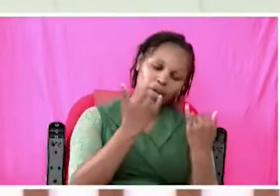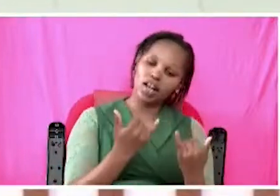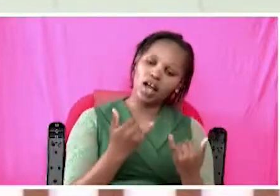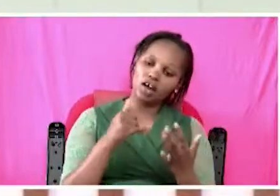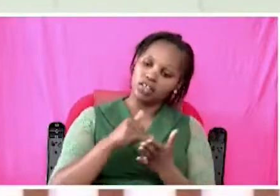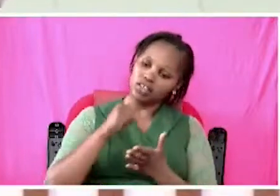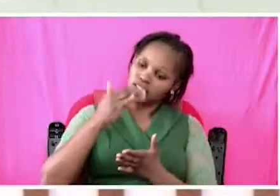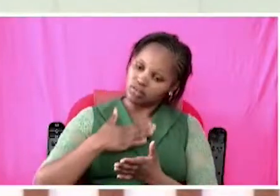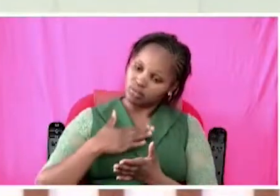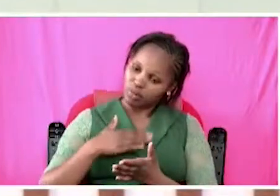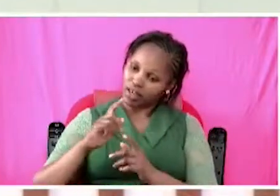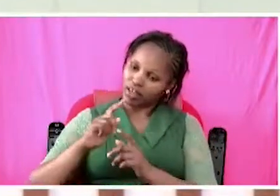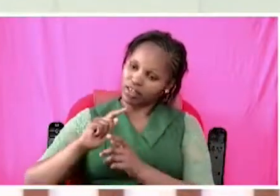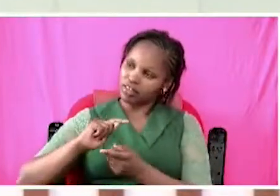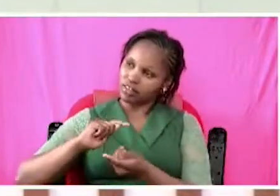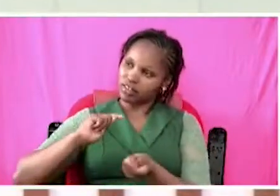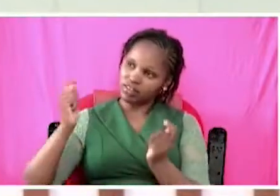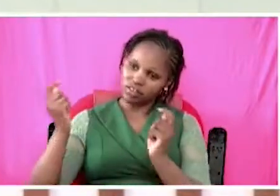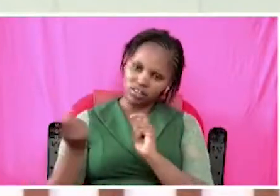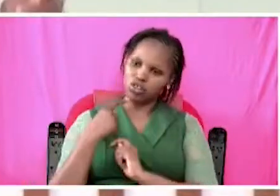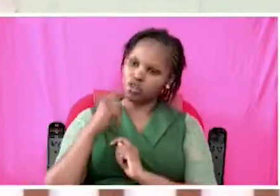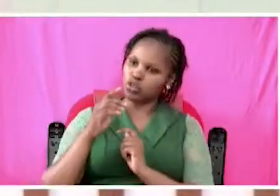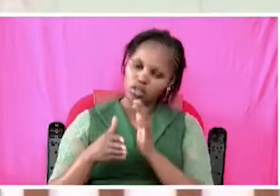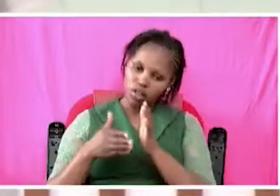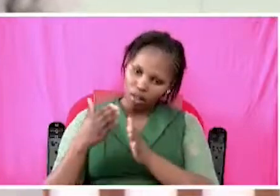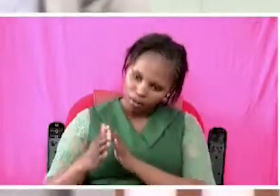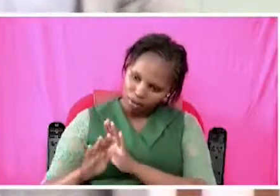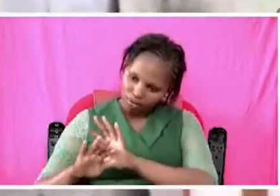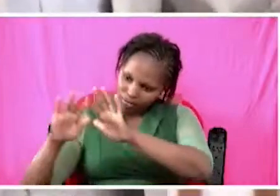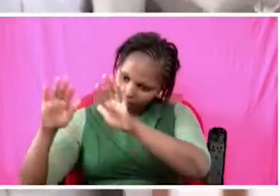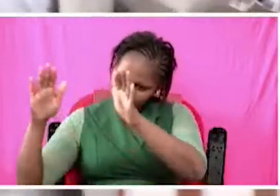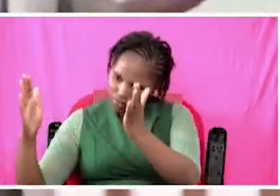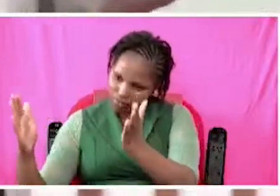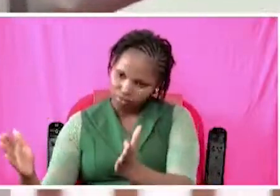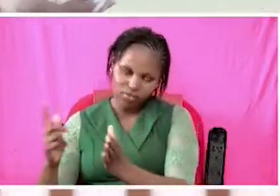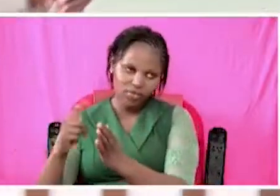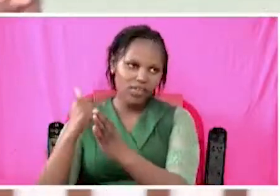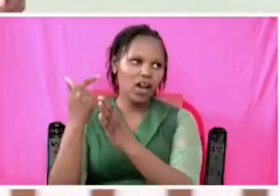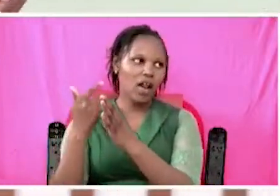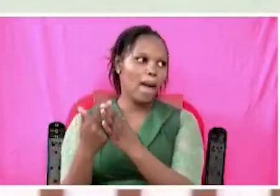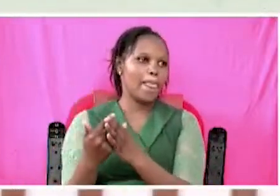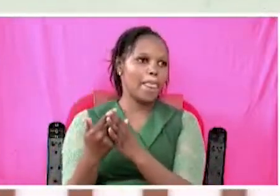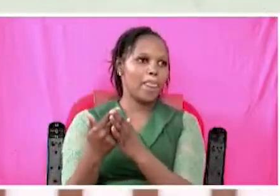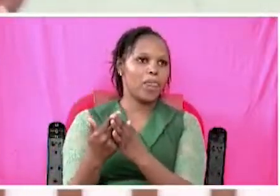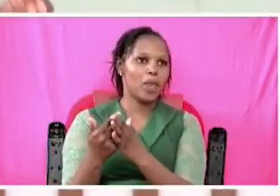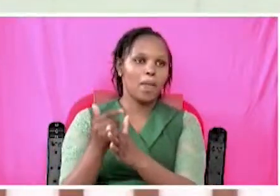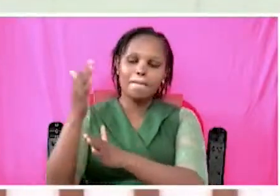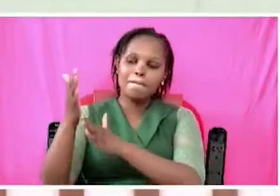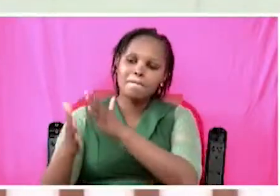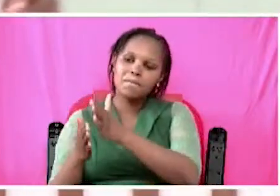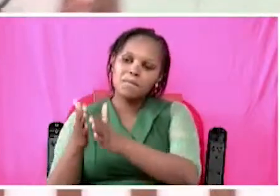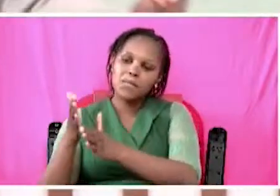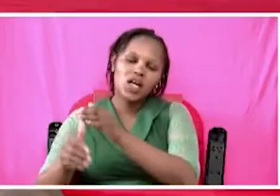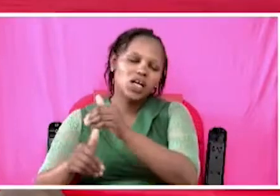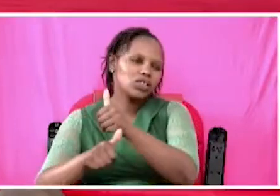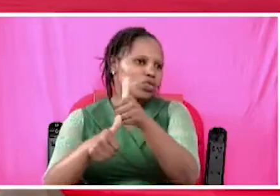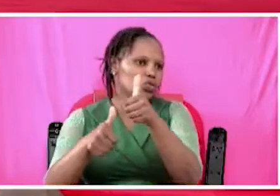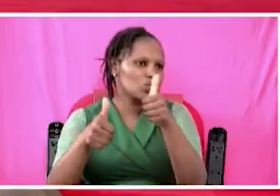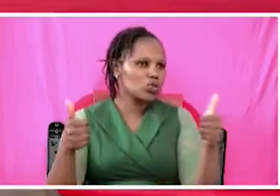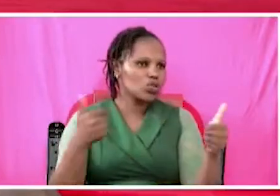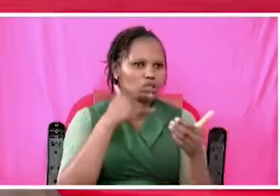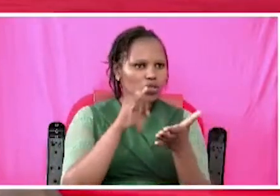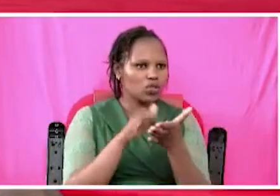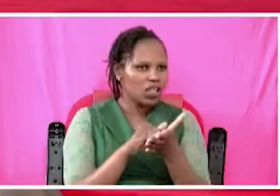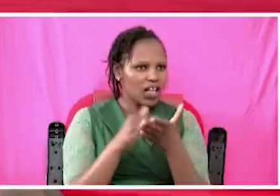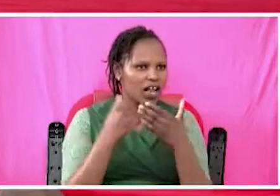turn. So he organizes the altar and then arranges it well so that there is a trench and then